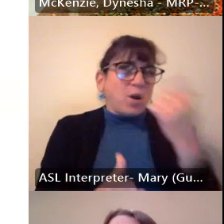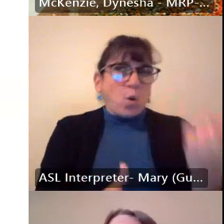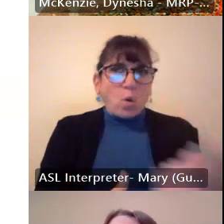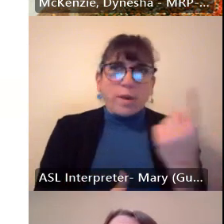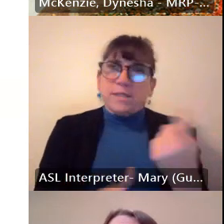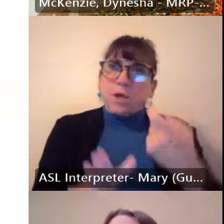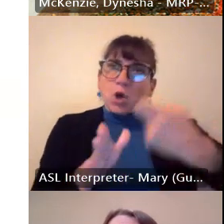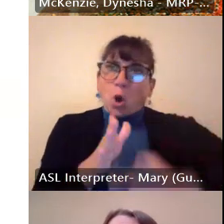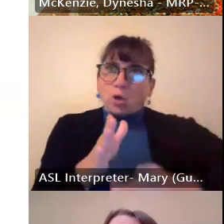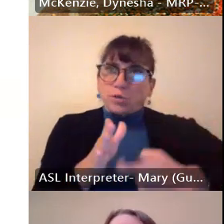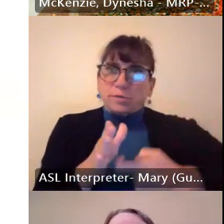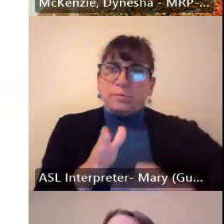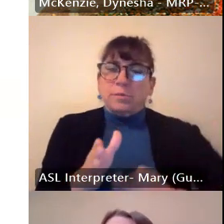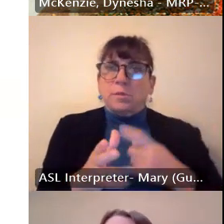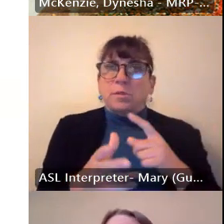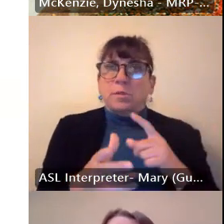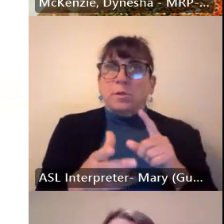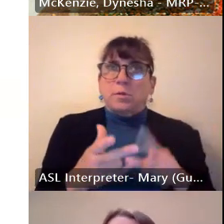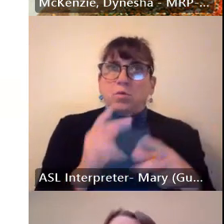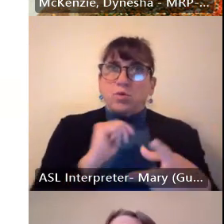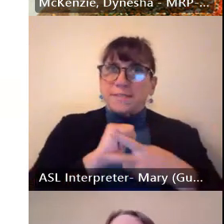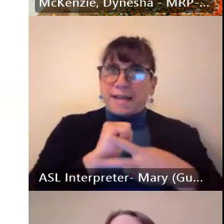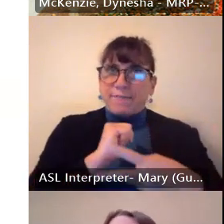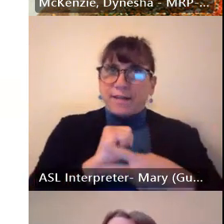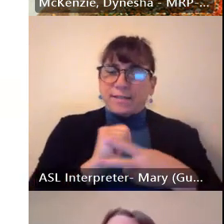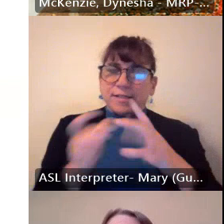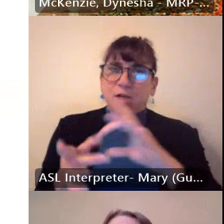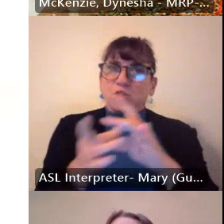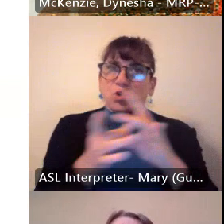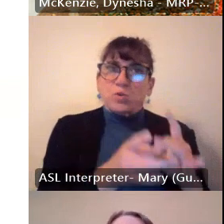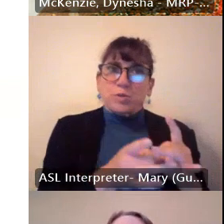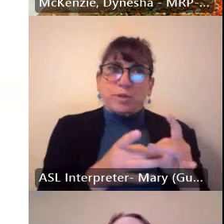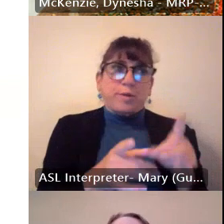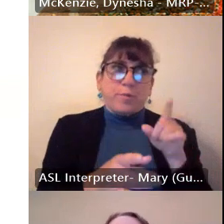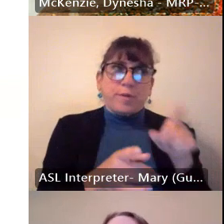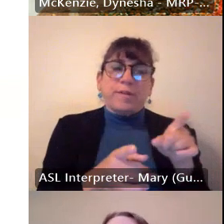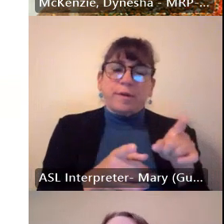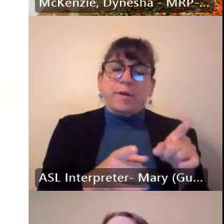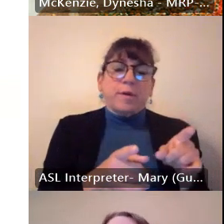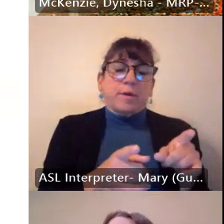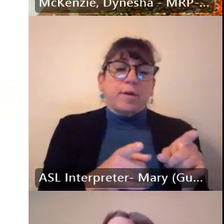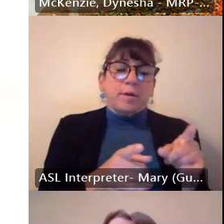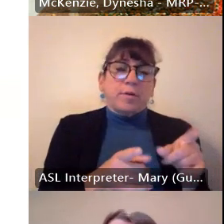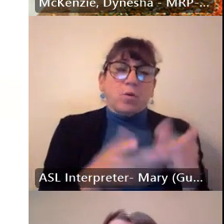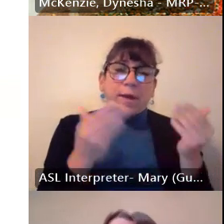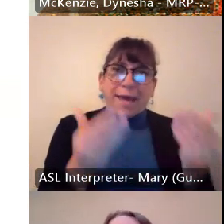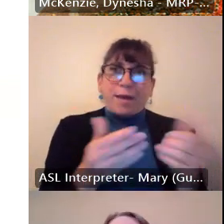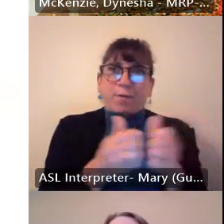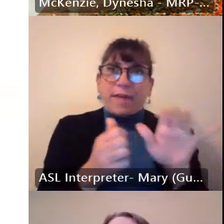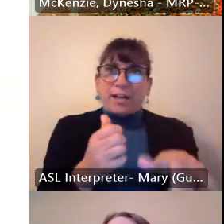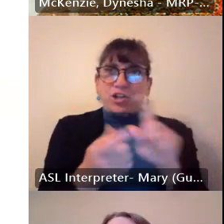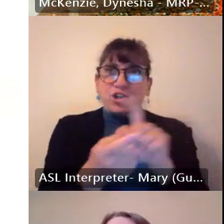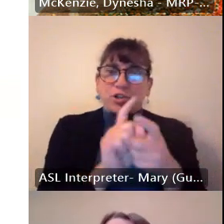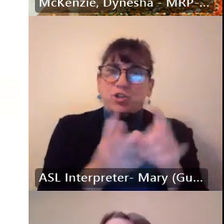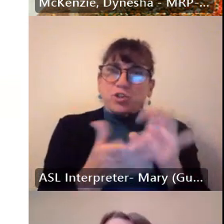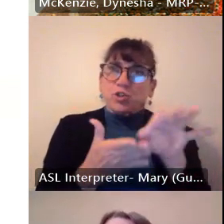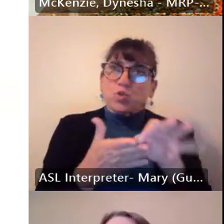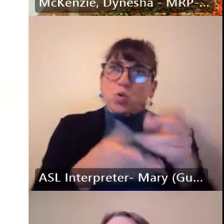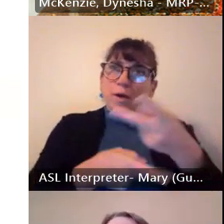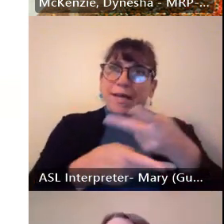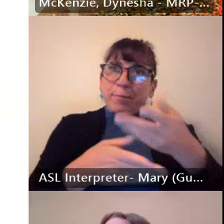cost or savings associated with making that change. The scorekeepers